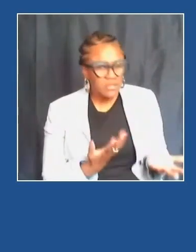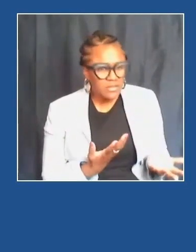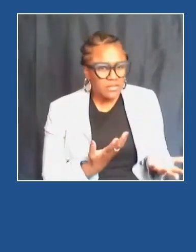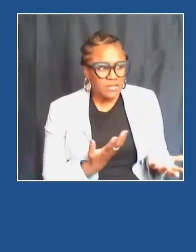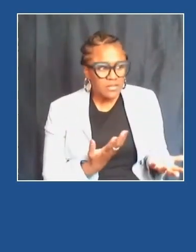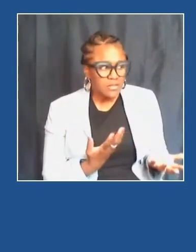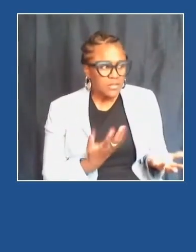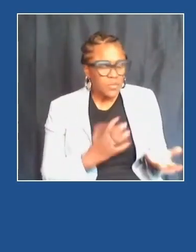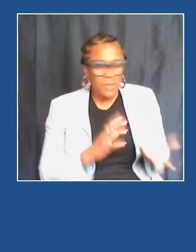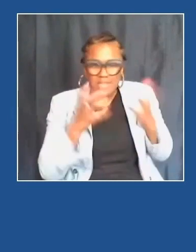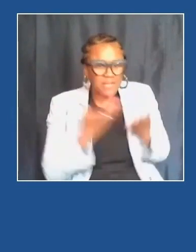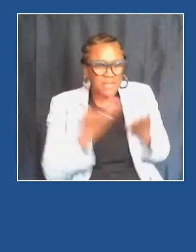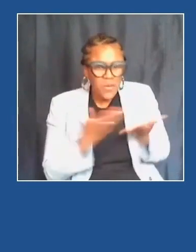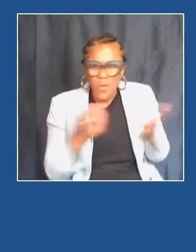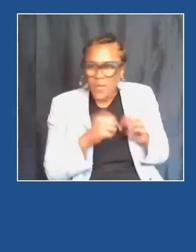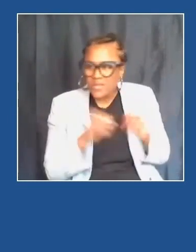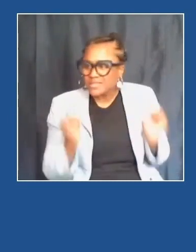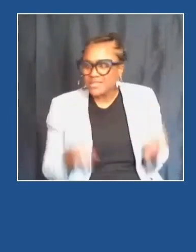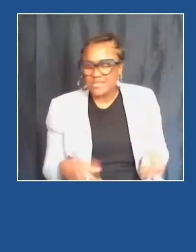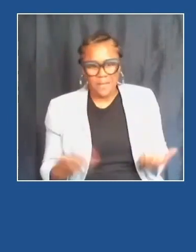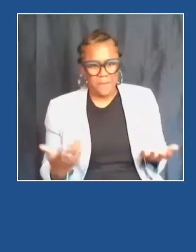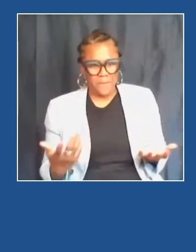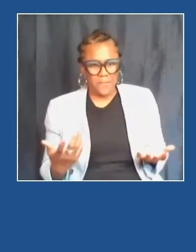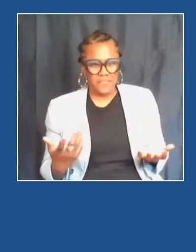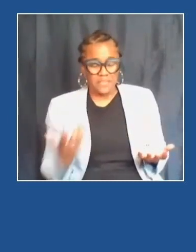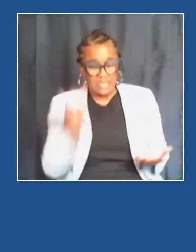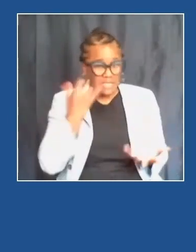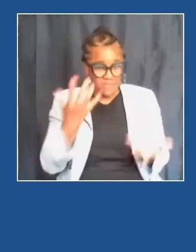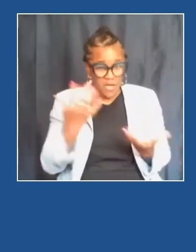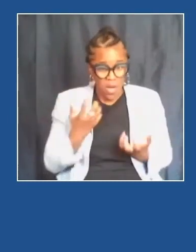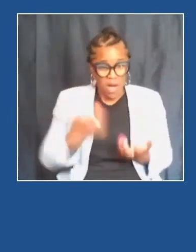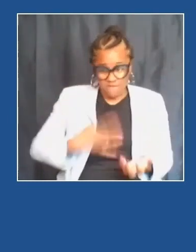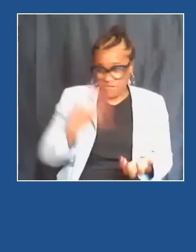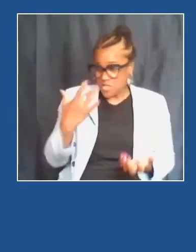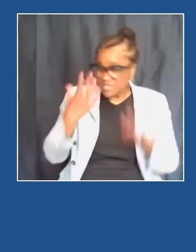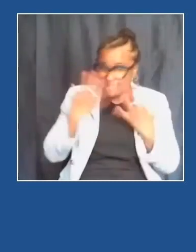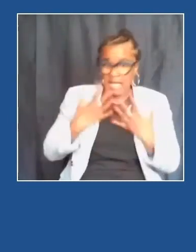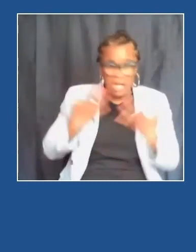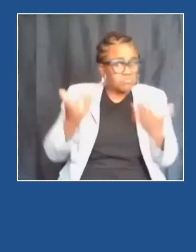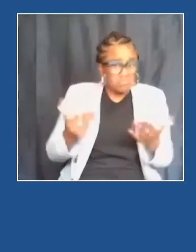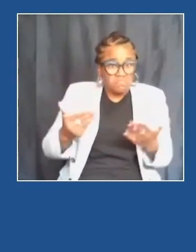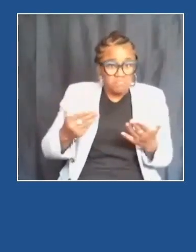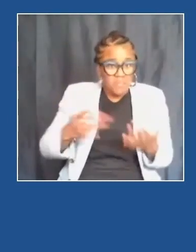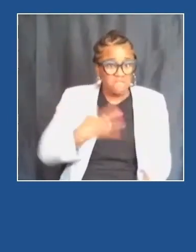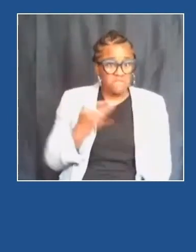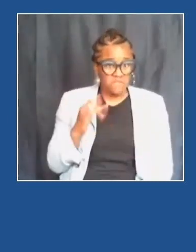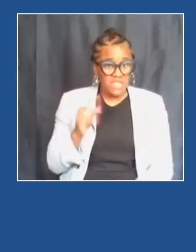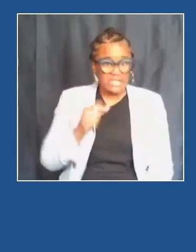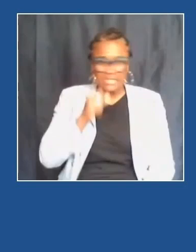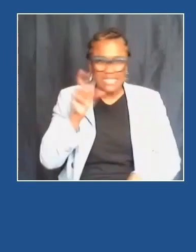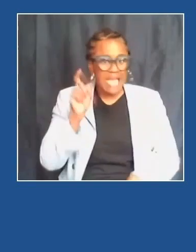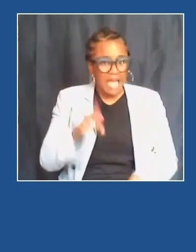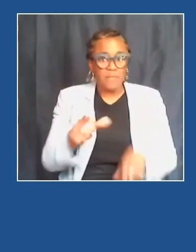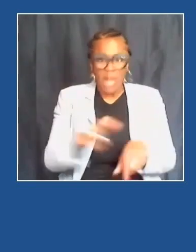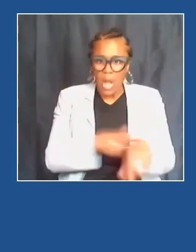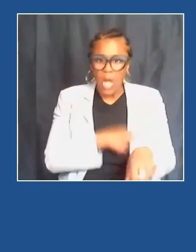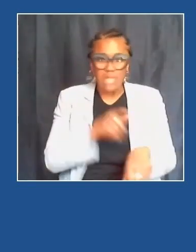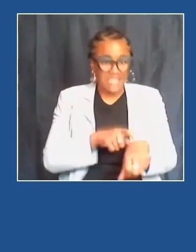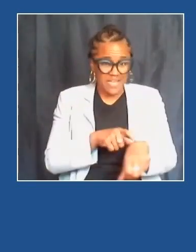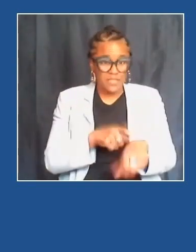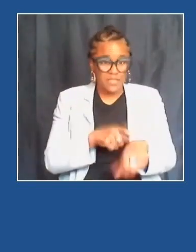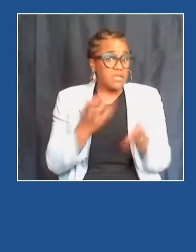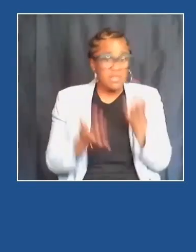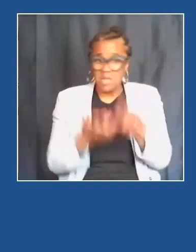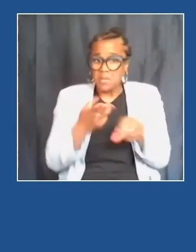we mess up the whole system. So if we're going to feel sad, the idea is to feel sad. It doesn't have to be for a long time. It might even